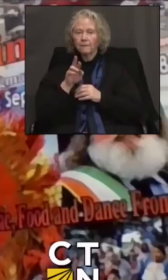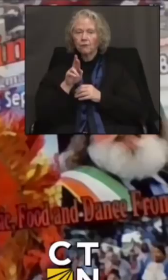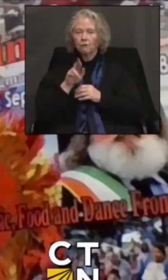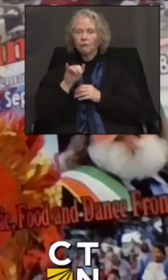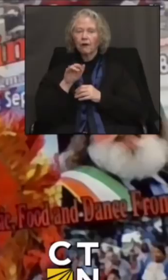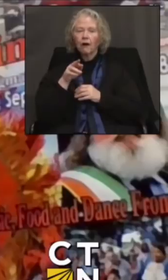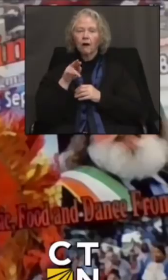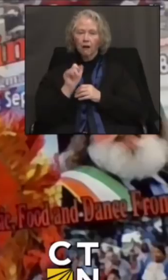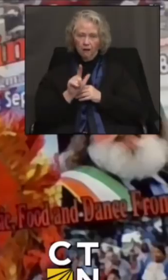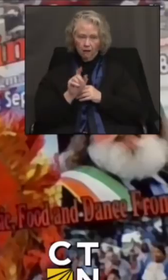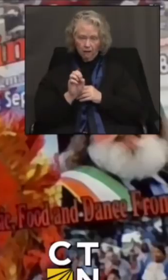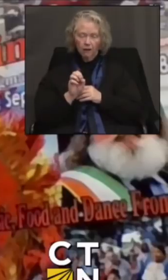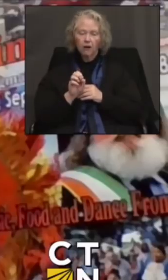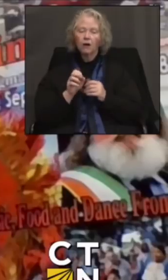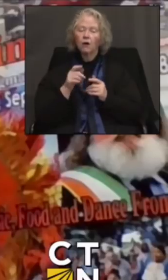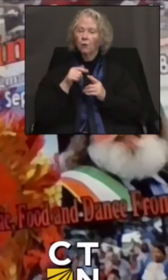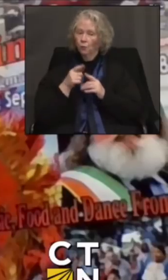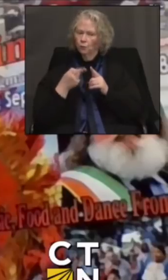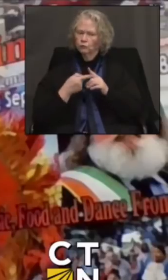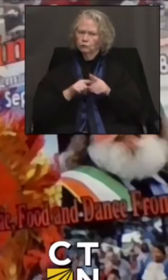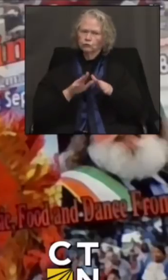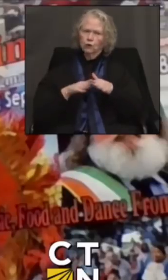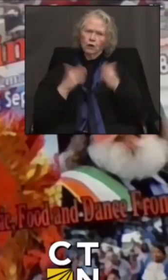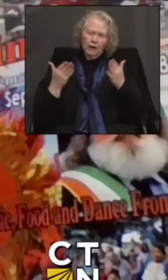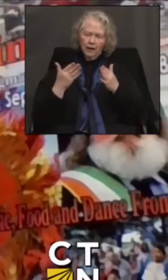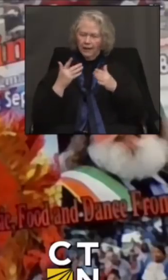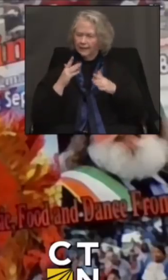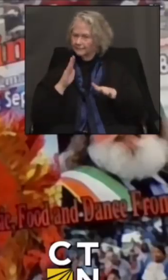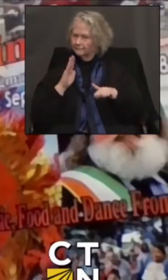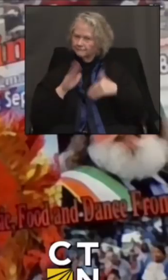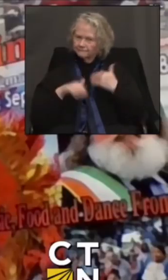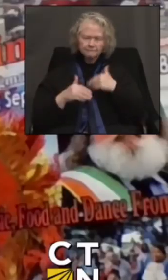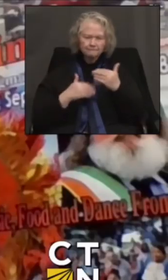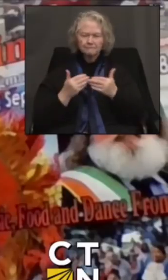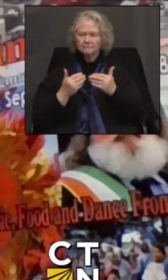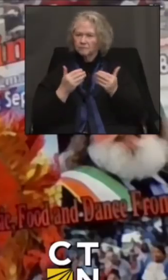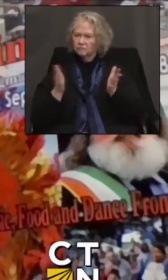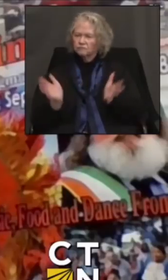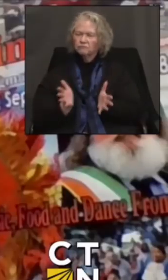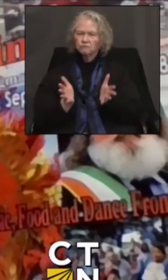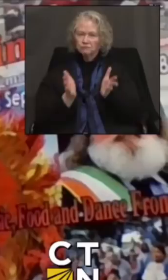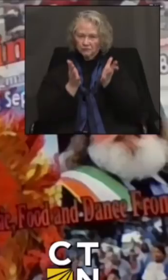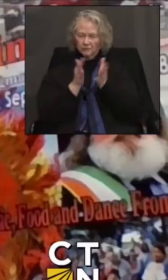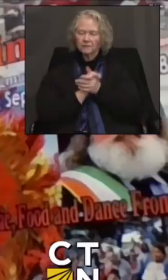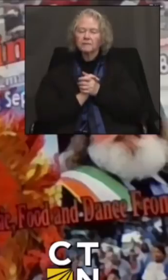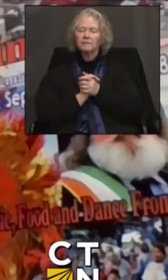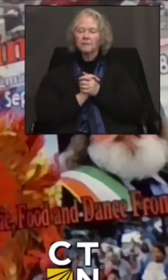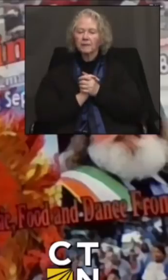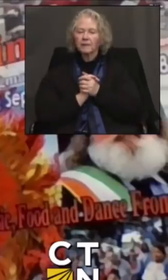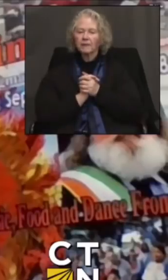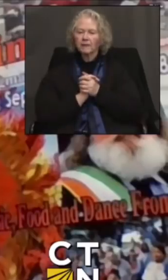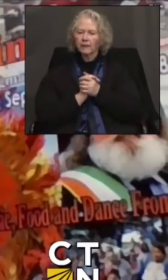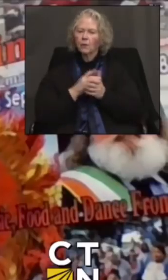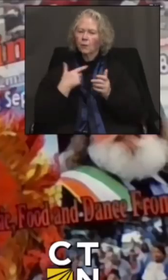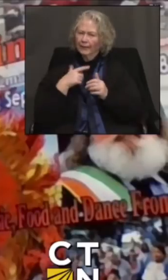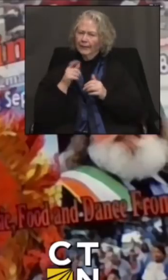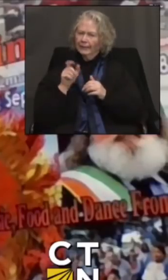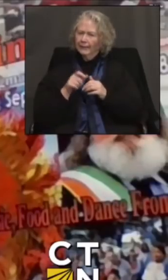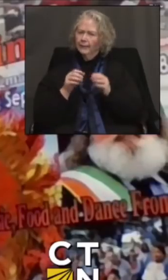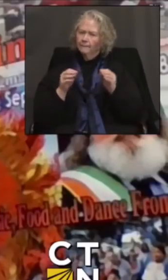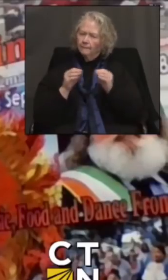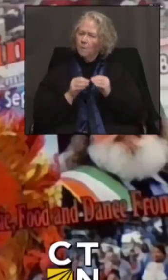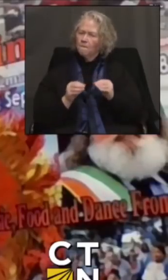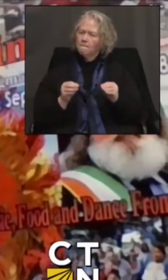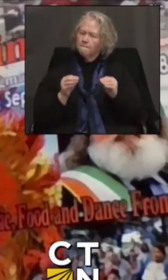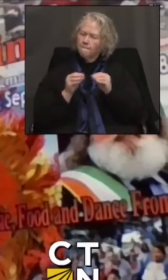started out with the COVID-19 tested and then quickly went into the vaccination as soon as they became eligible. We need to make more continuing